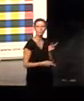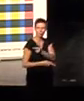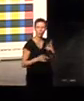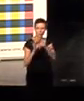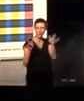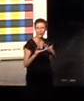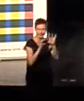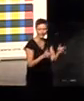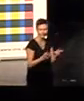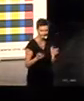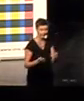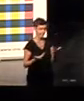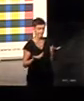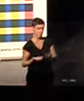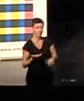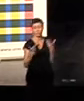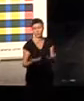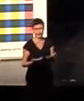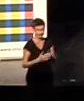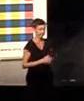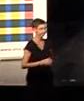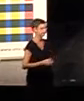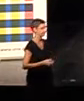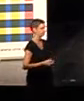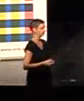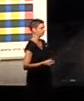cations van now one from our website